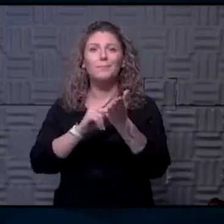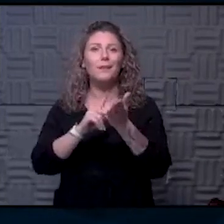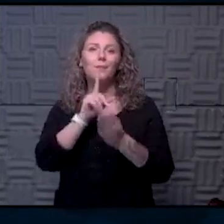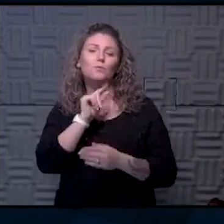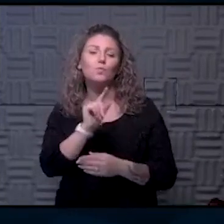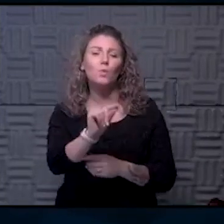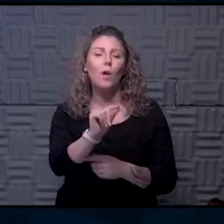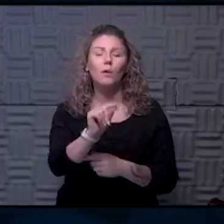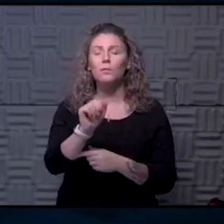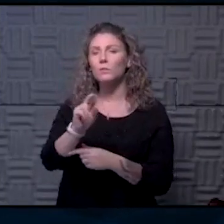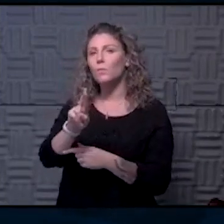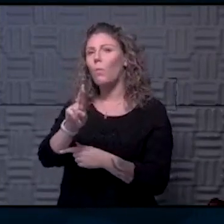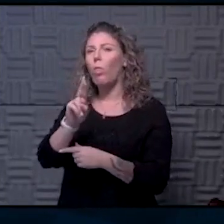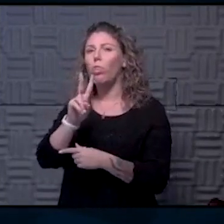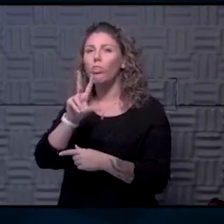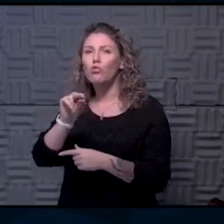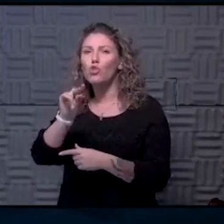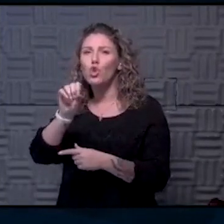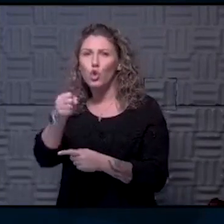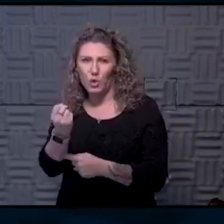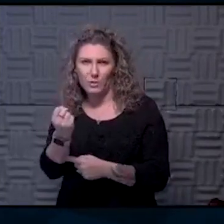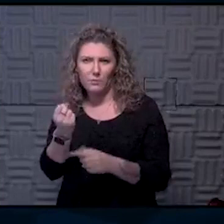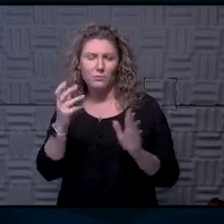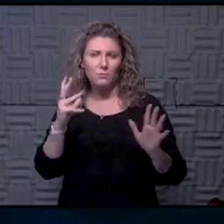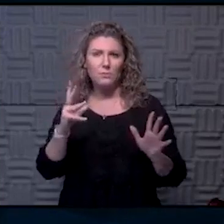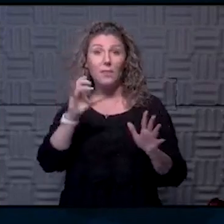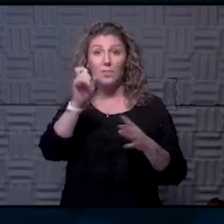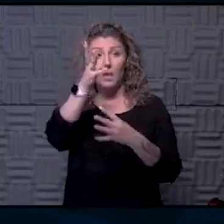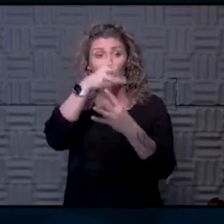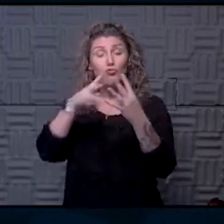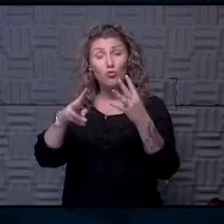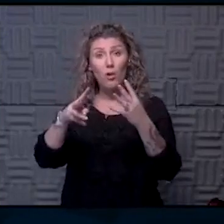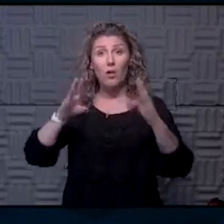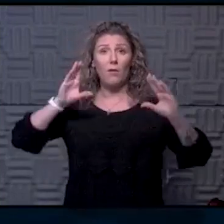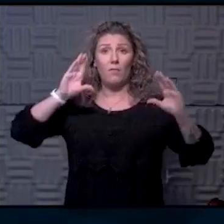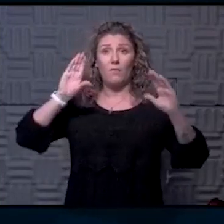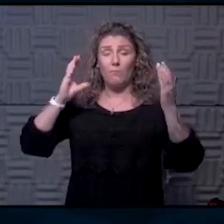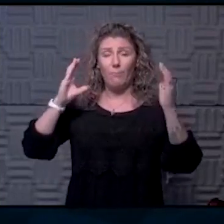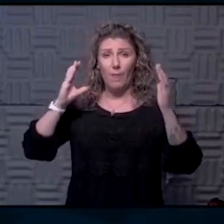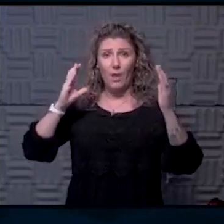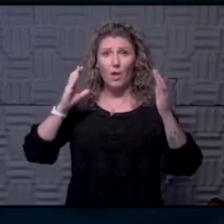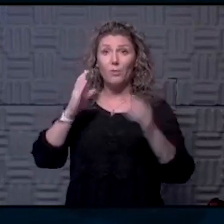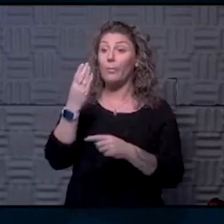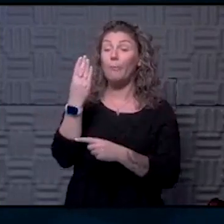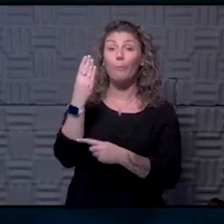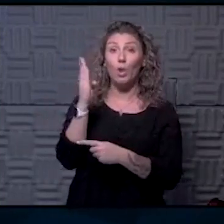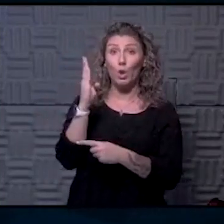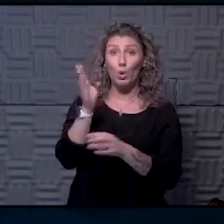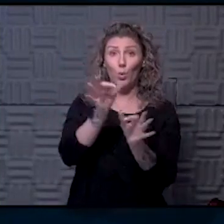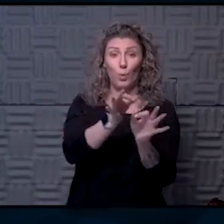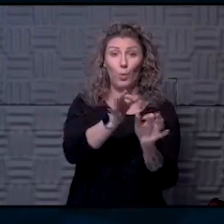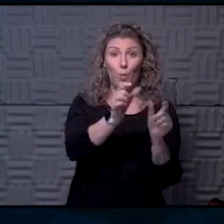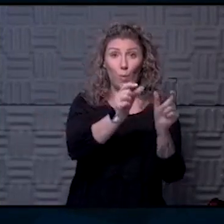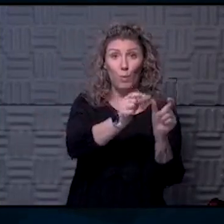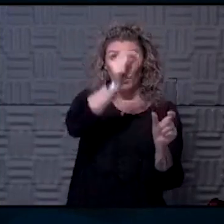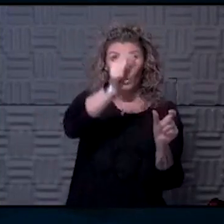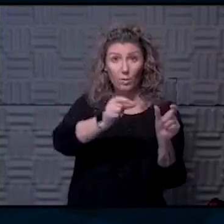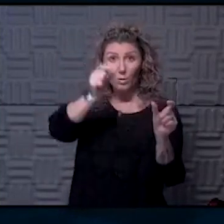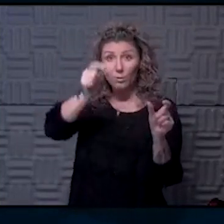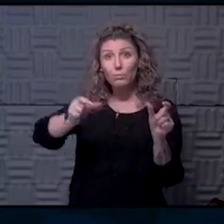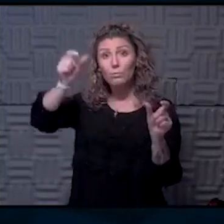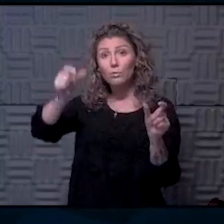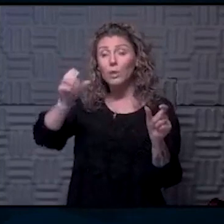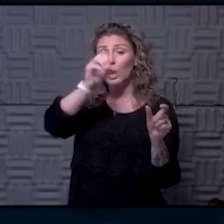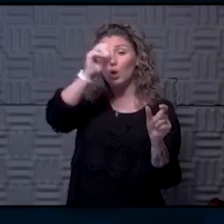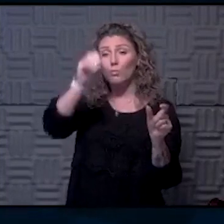20s or their 30s. So this graph compares in blue the percentage of